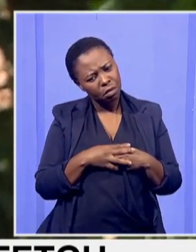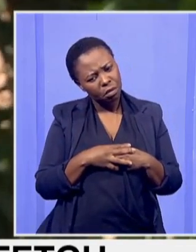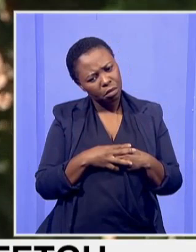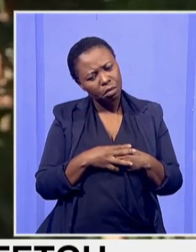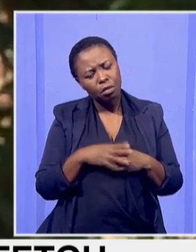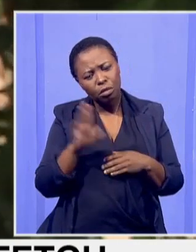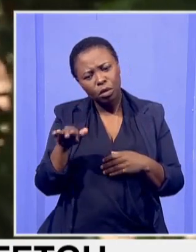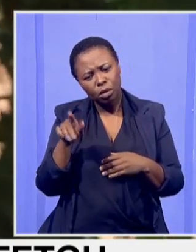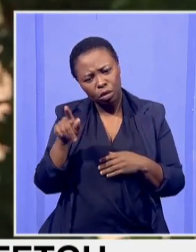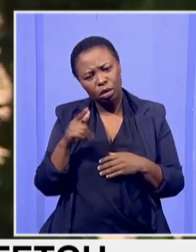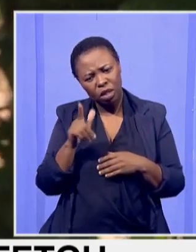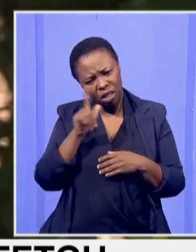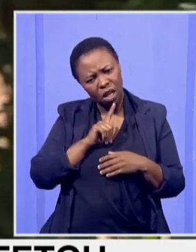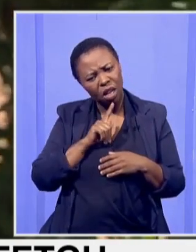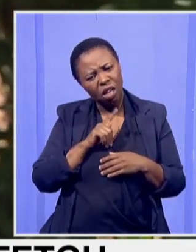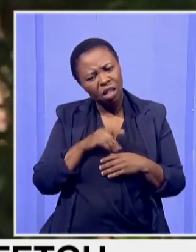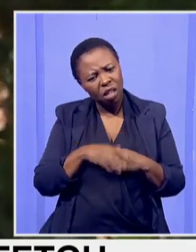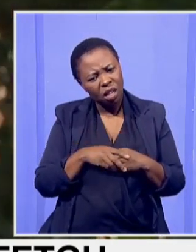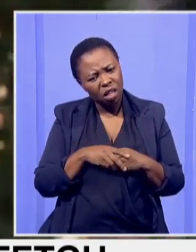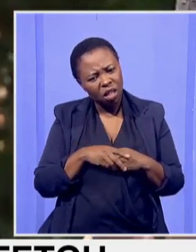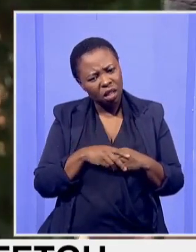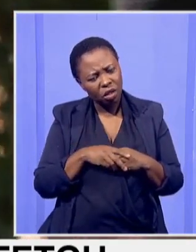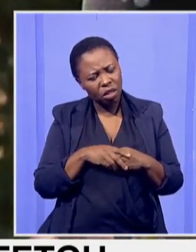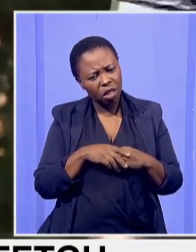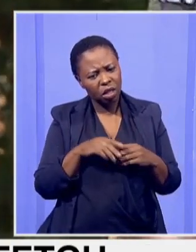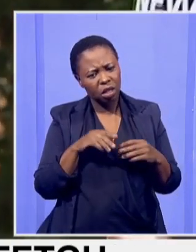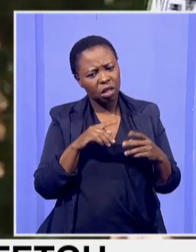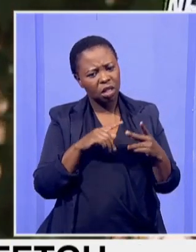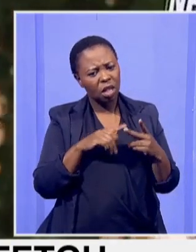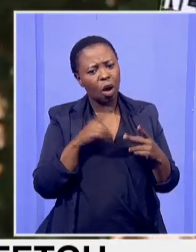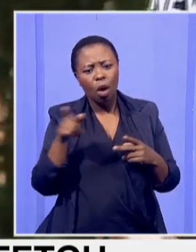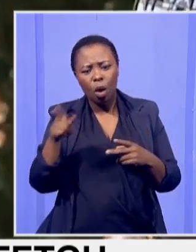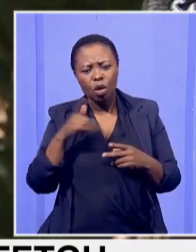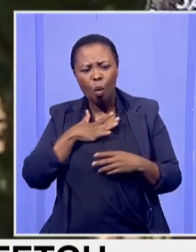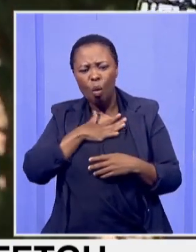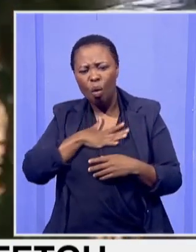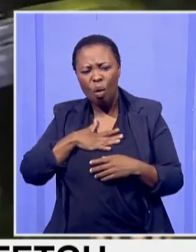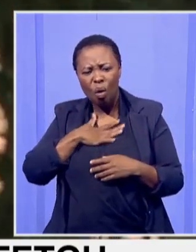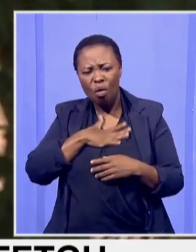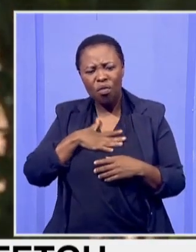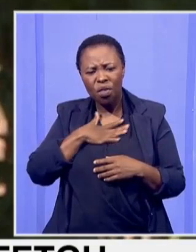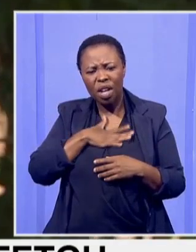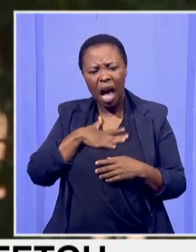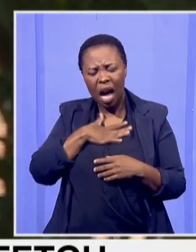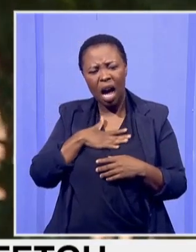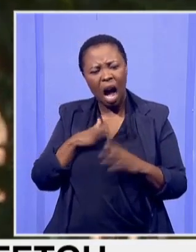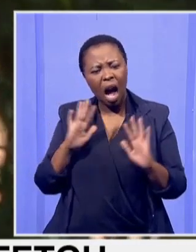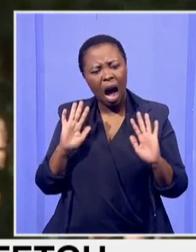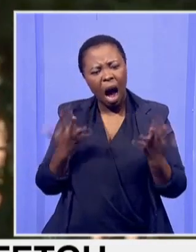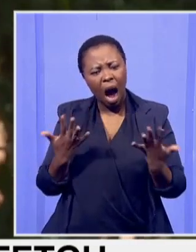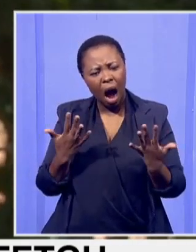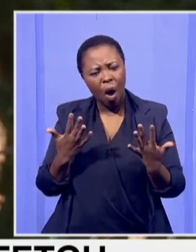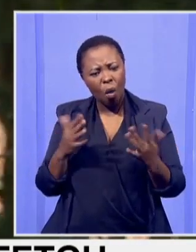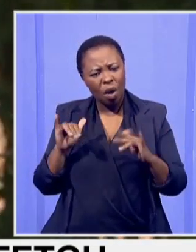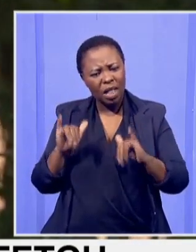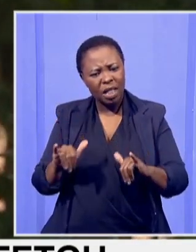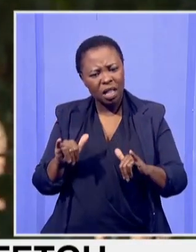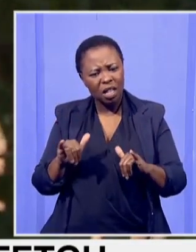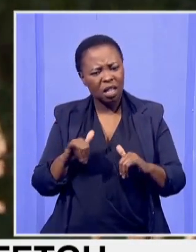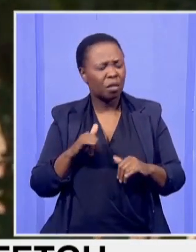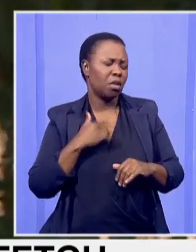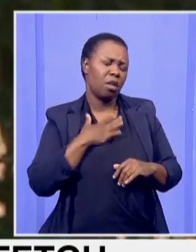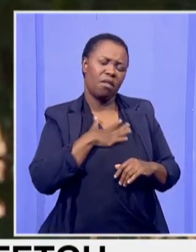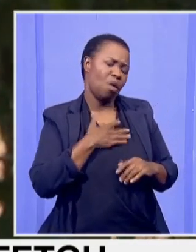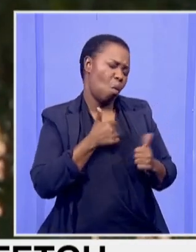How do you feel? Nka khutlesile. O ikutlwa jwang ka di injuries tsa? Ke khutlesile.